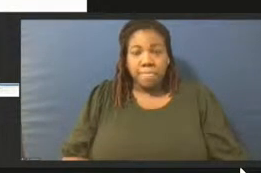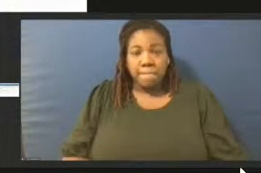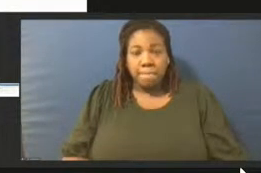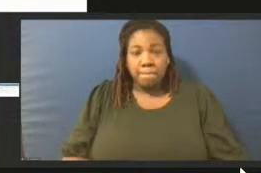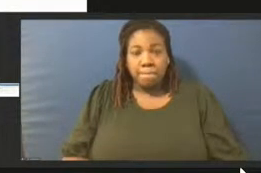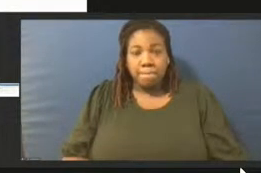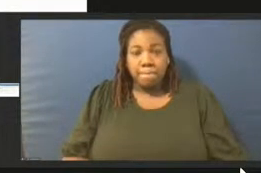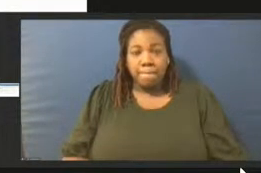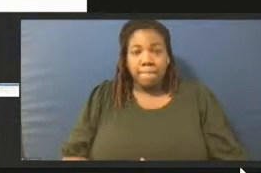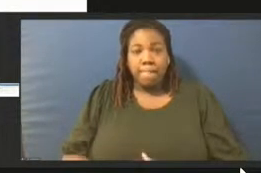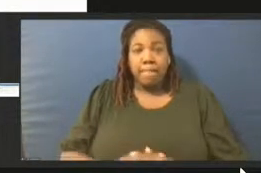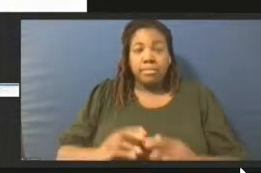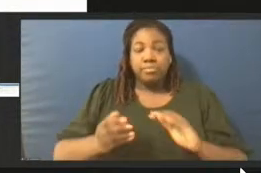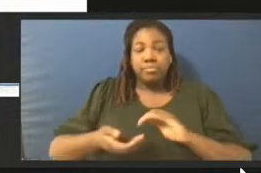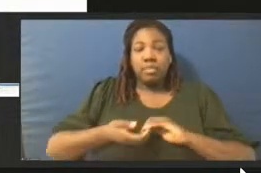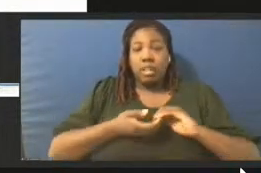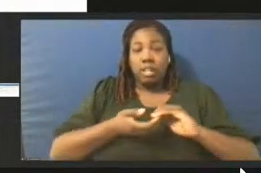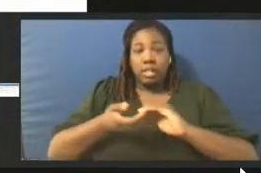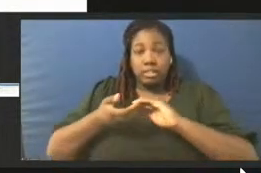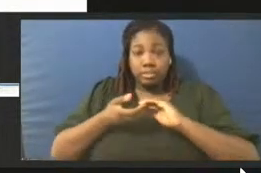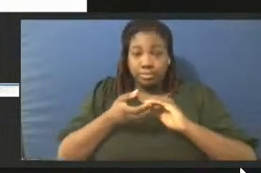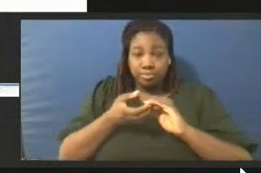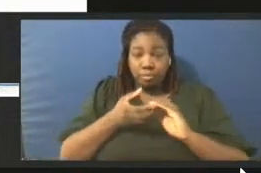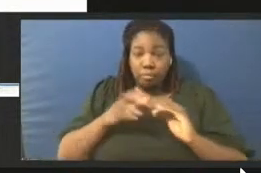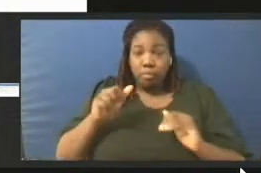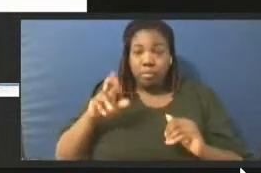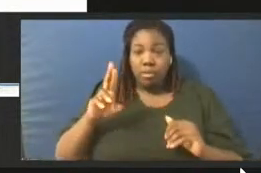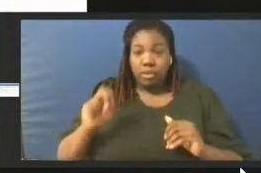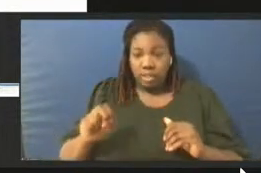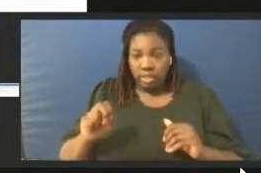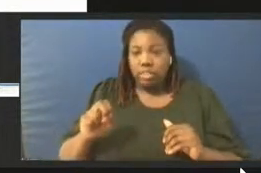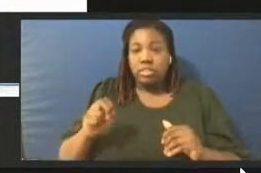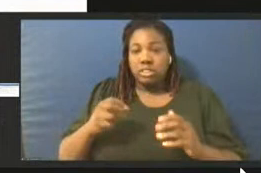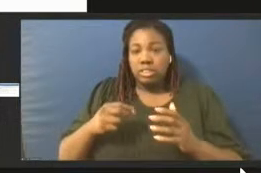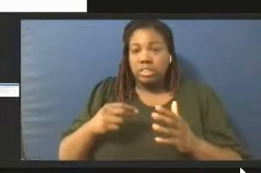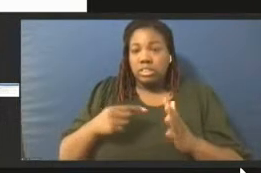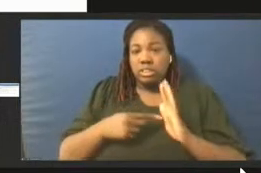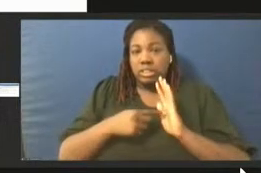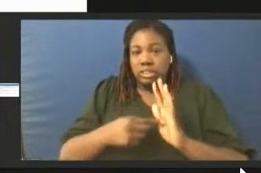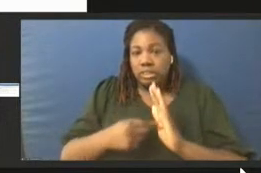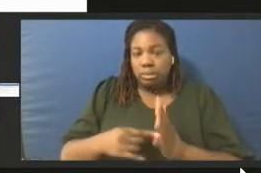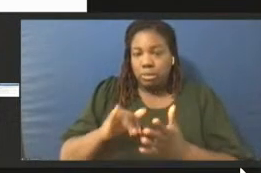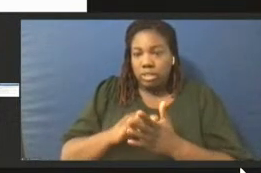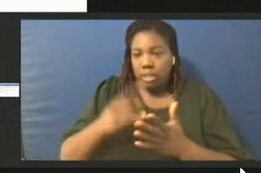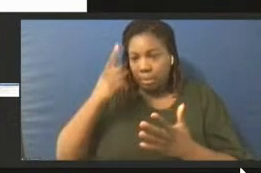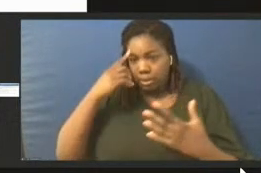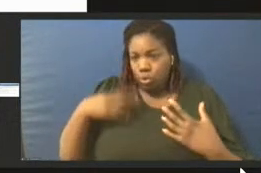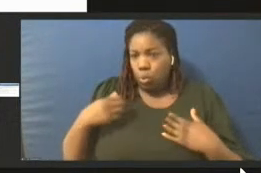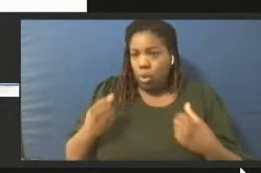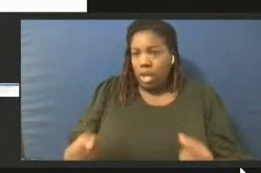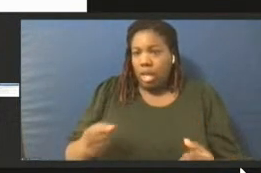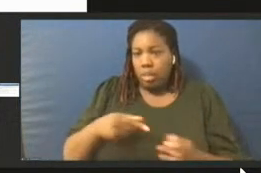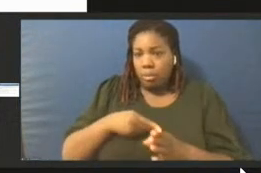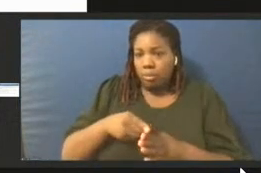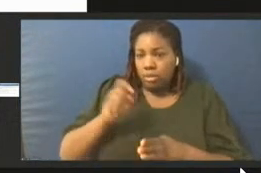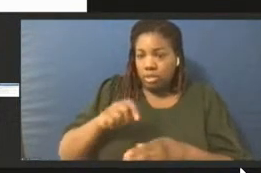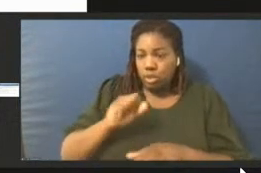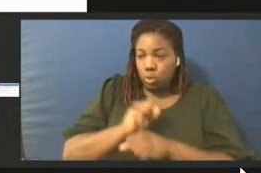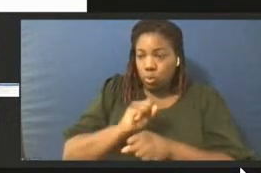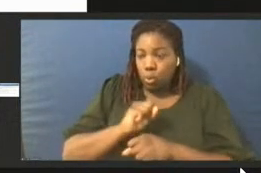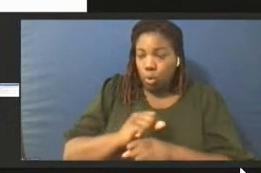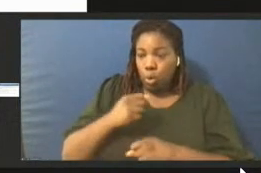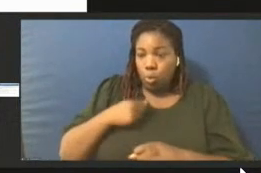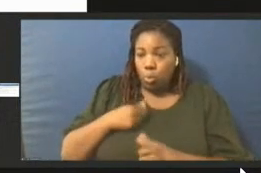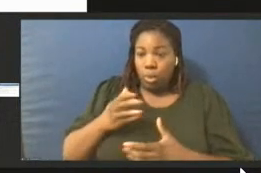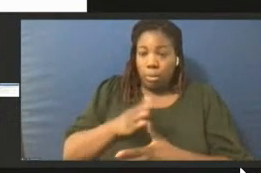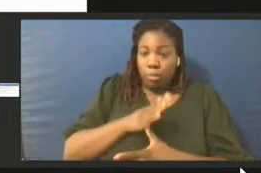Collaborative care models and others are another extension for that. Mental health professionals need to be able to work with primary health care